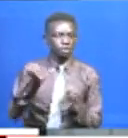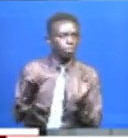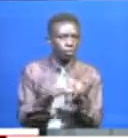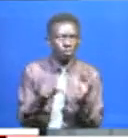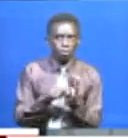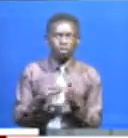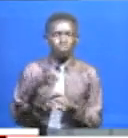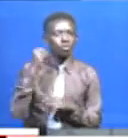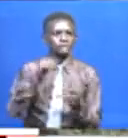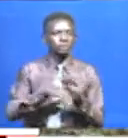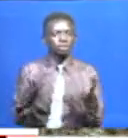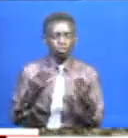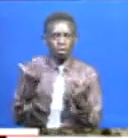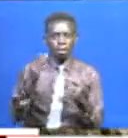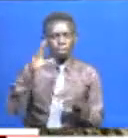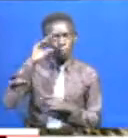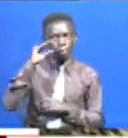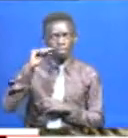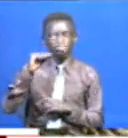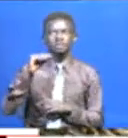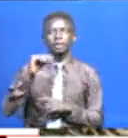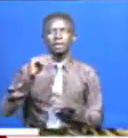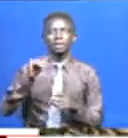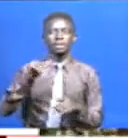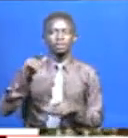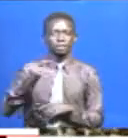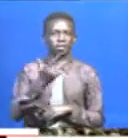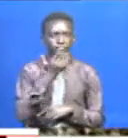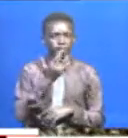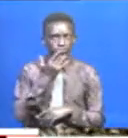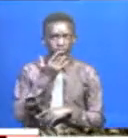appeal court Mombasa. In February